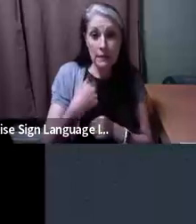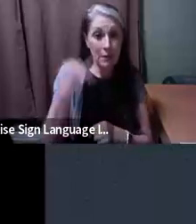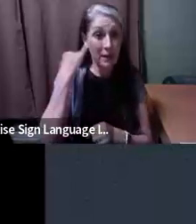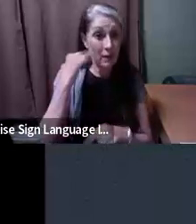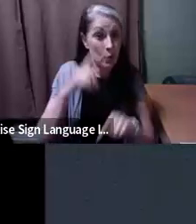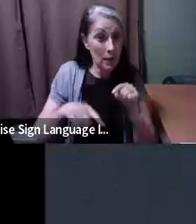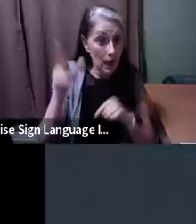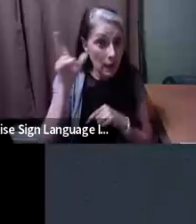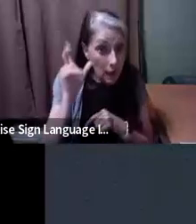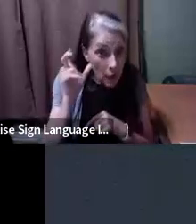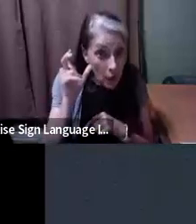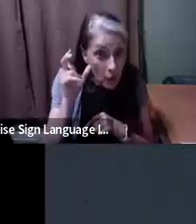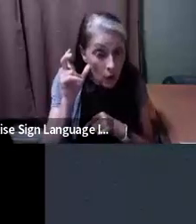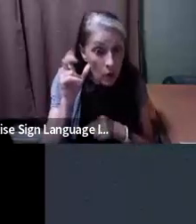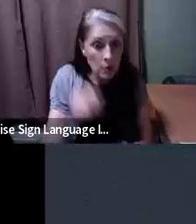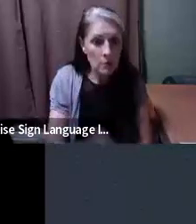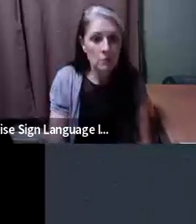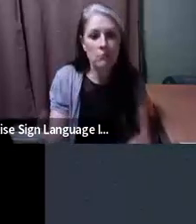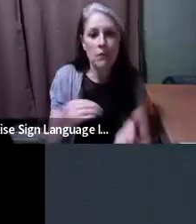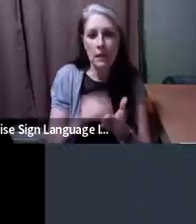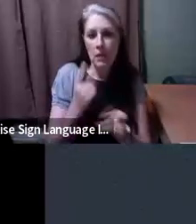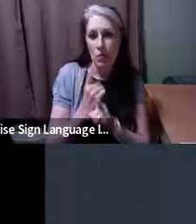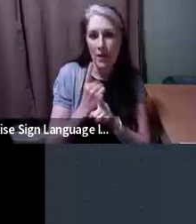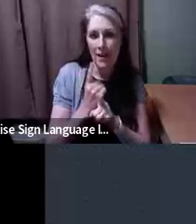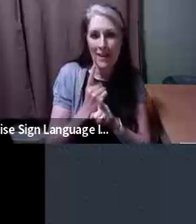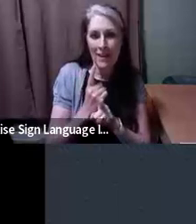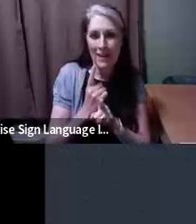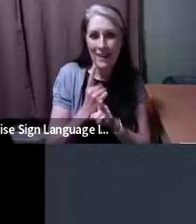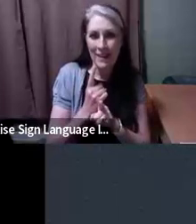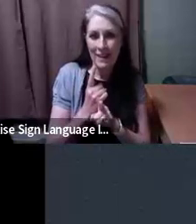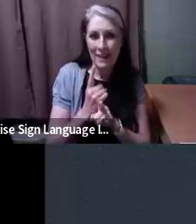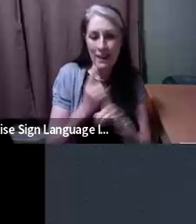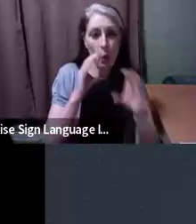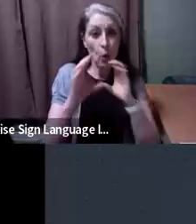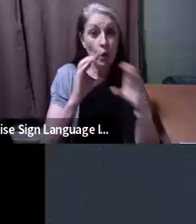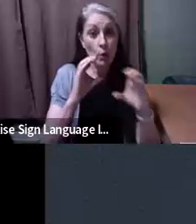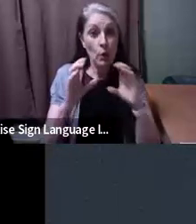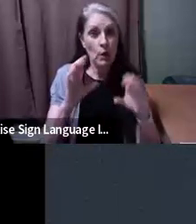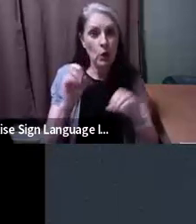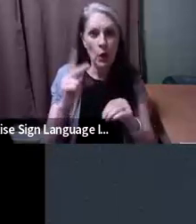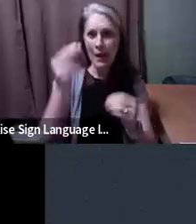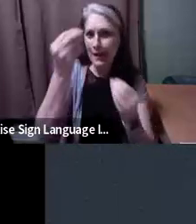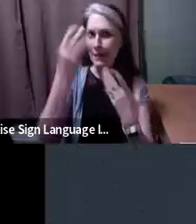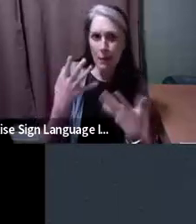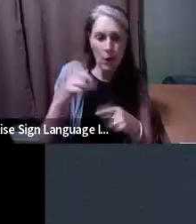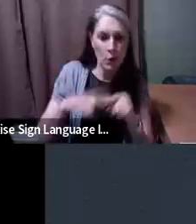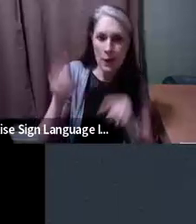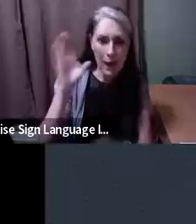hear it. Again, right? We're clearly communicating that it's okay to tell me you cannot